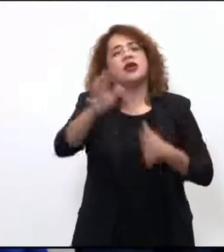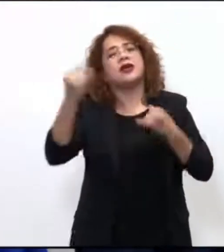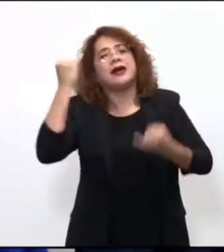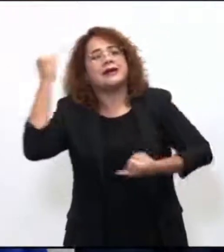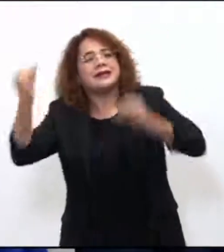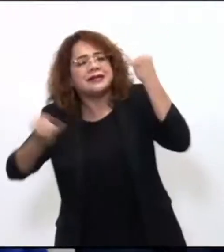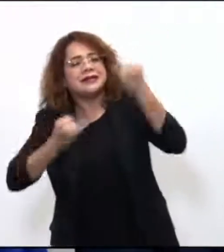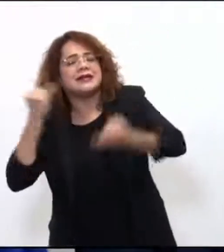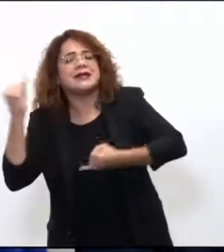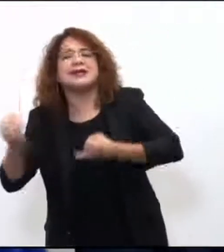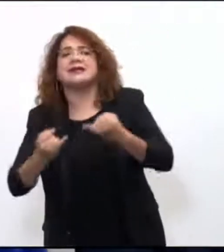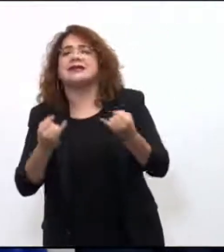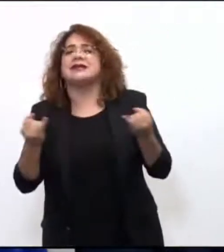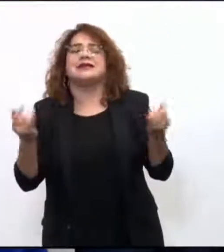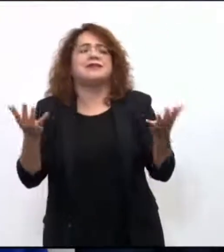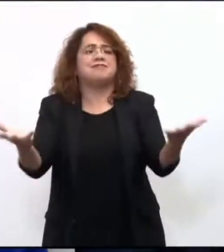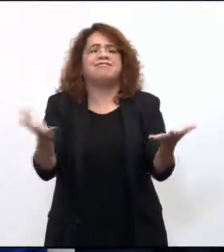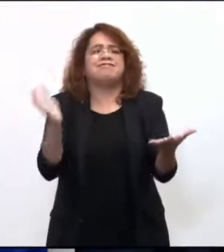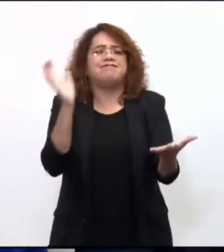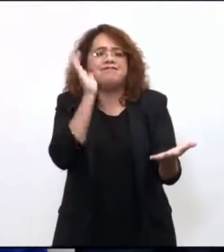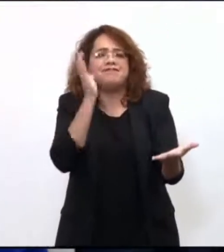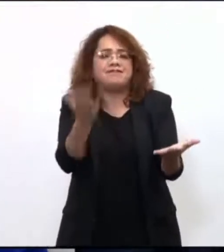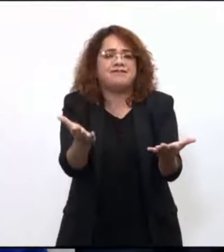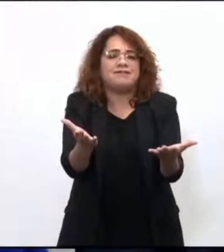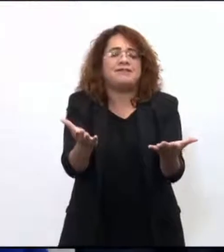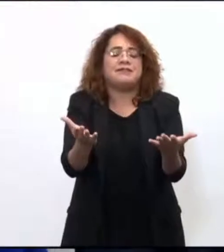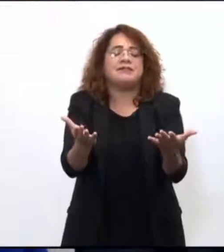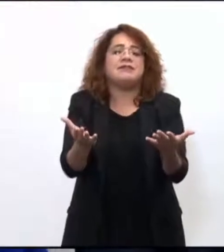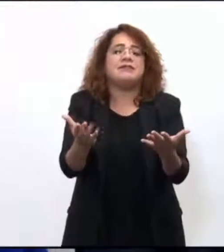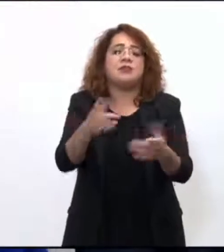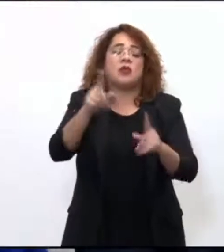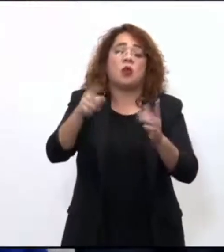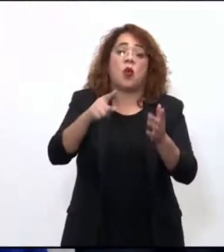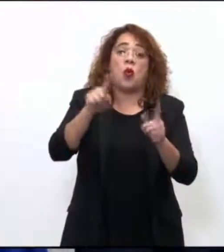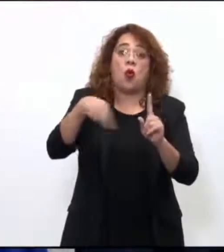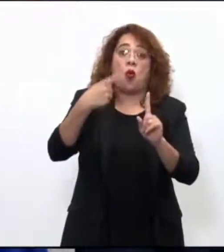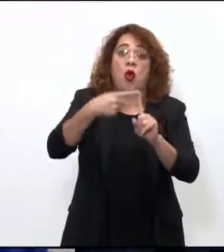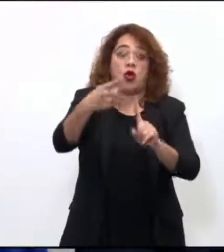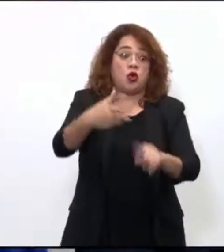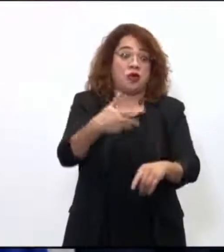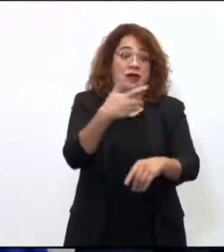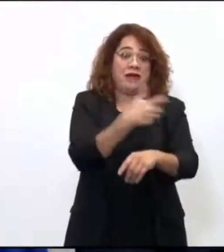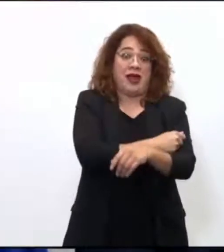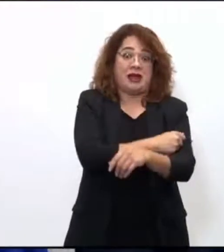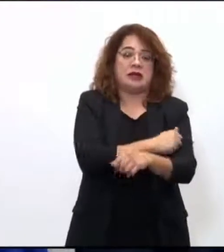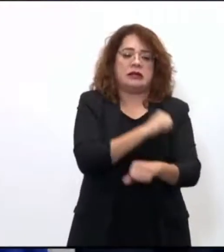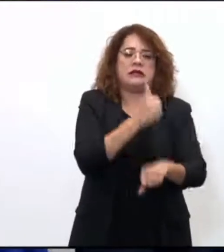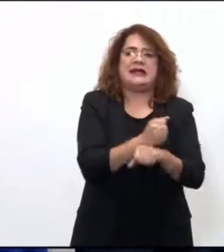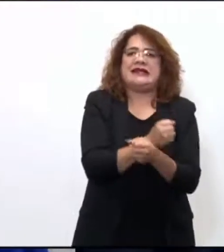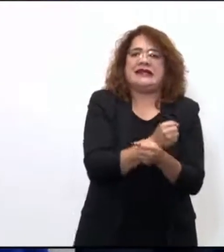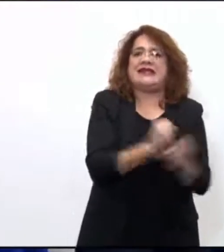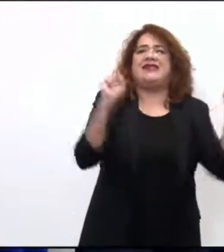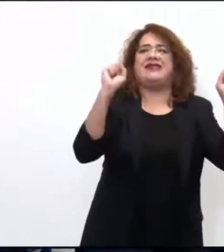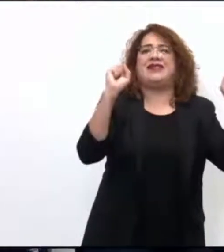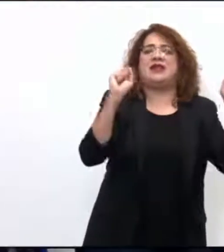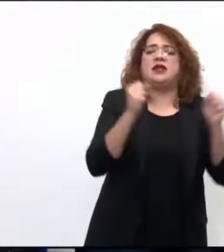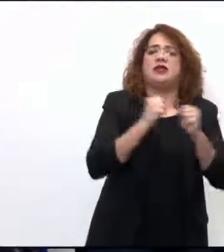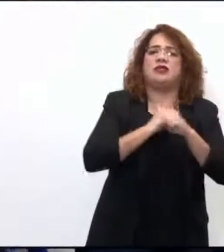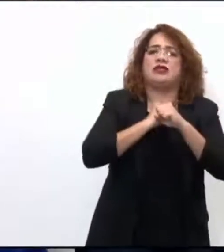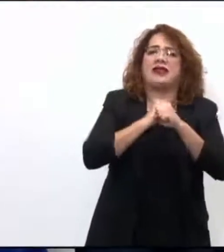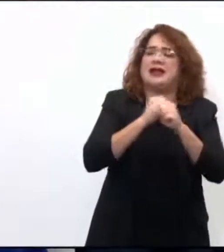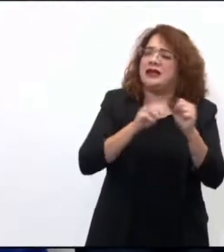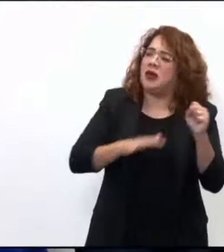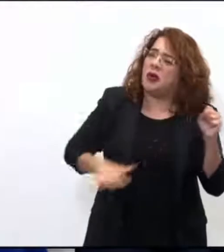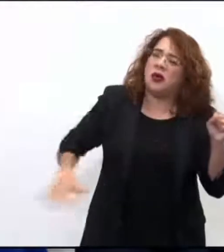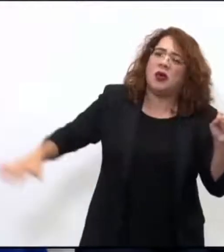people vaccinated, every person that gets vaccinated is an additional safety measure put in place to protect the greater